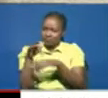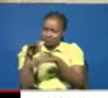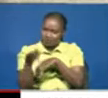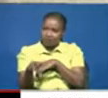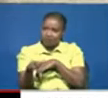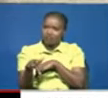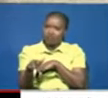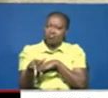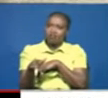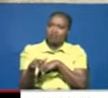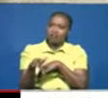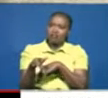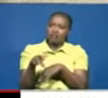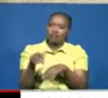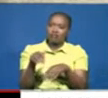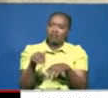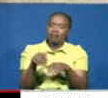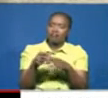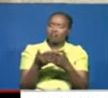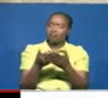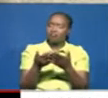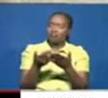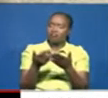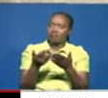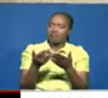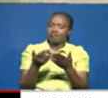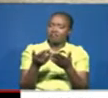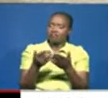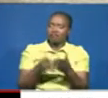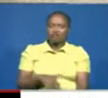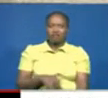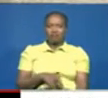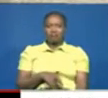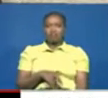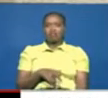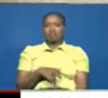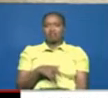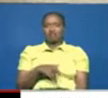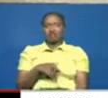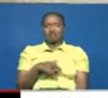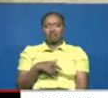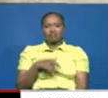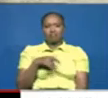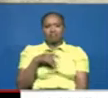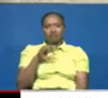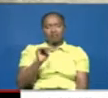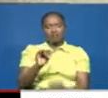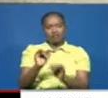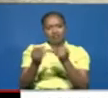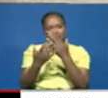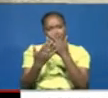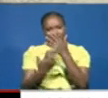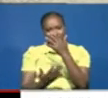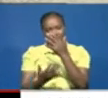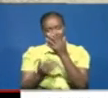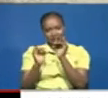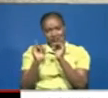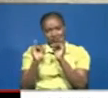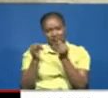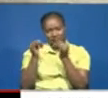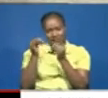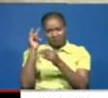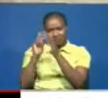in my early years, I felt that new blood, fresh blood, professionals,